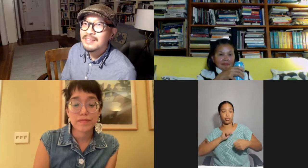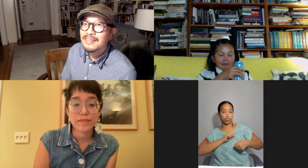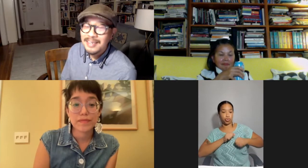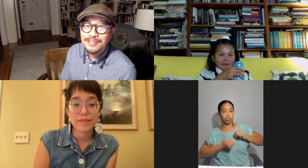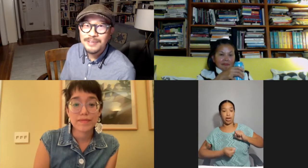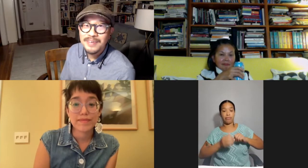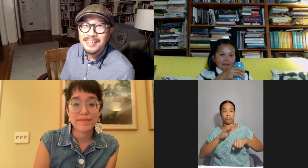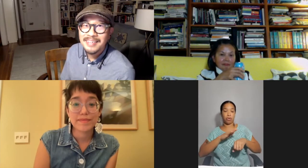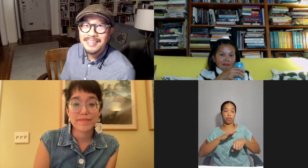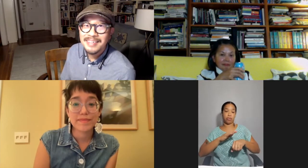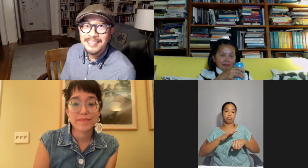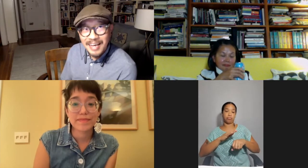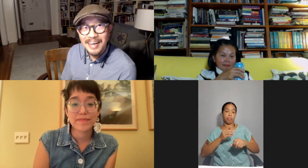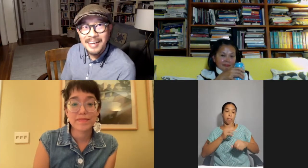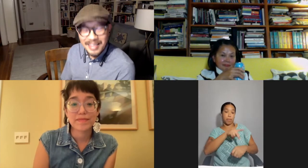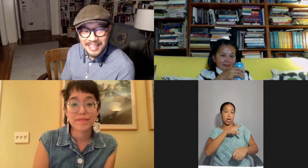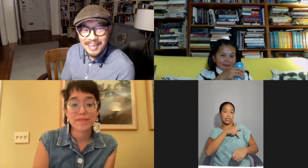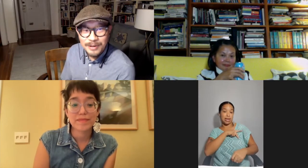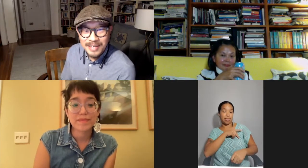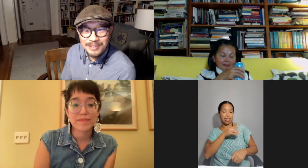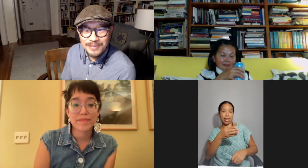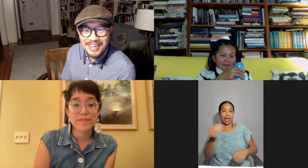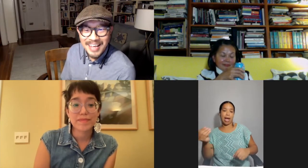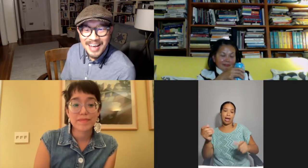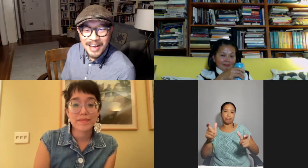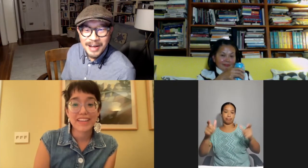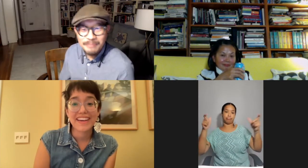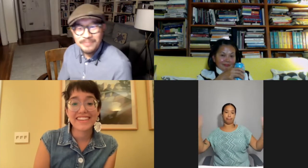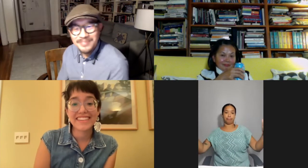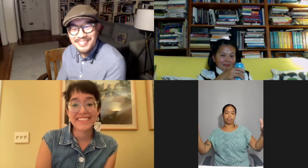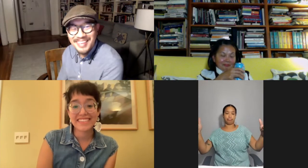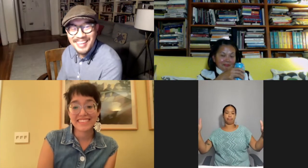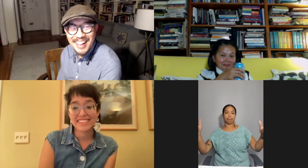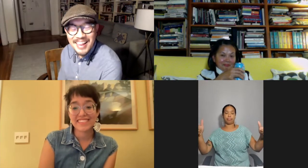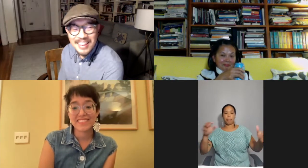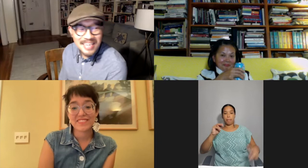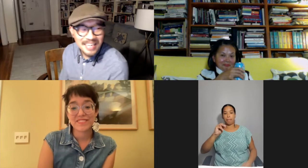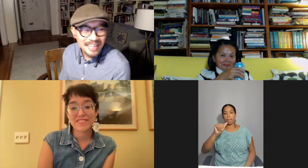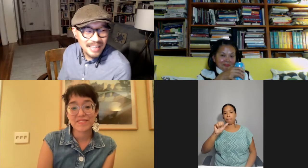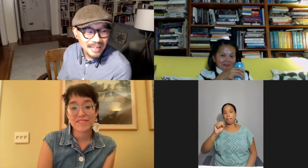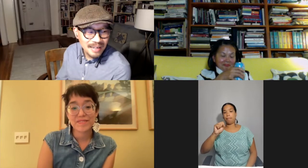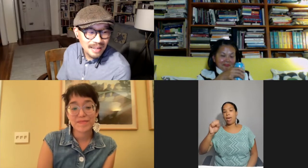Thanks, Solveig. I think I know that, Solveig.